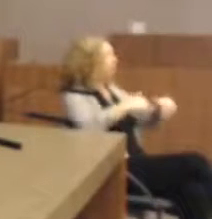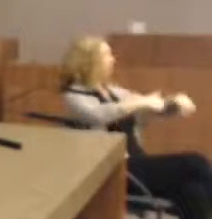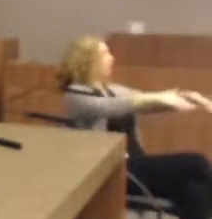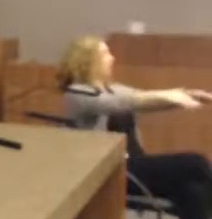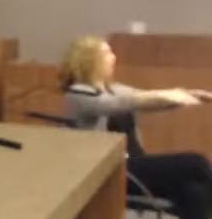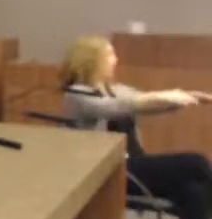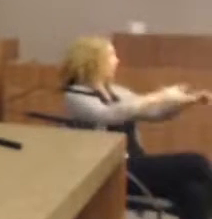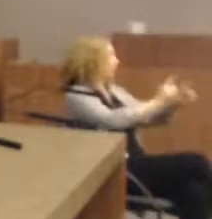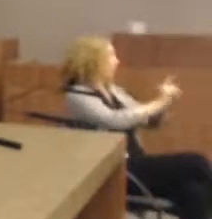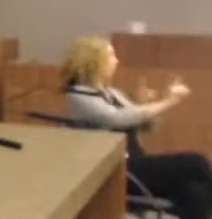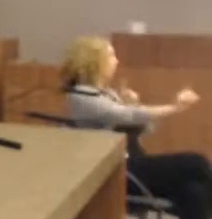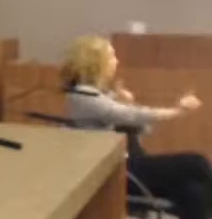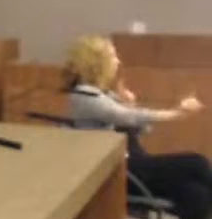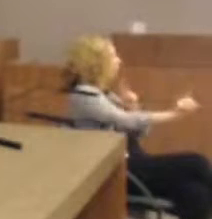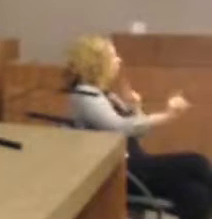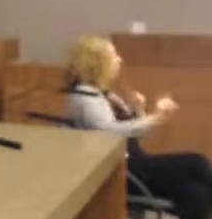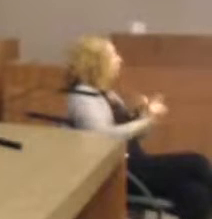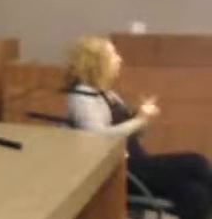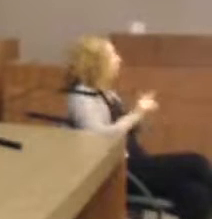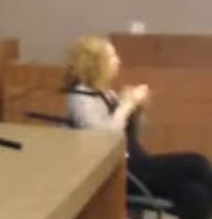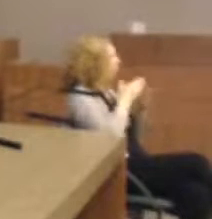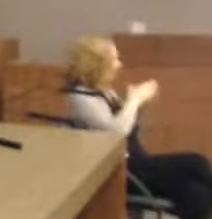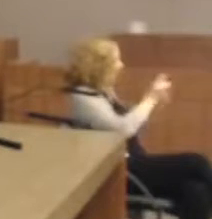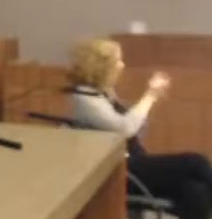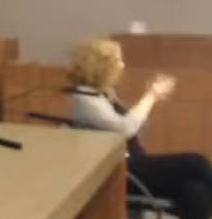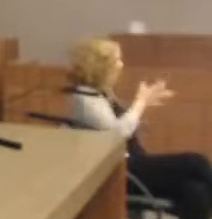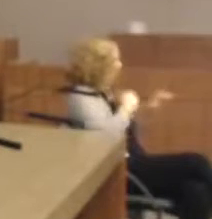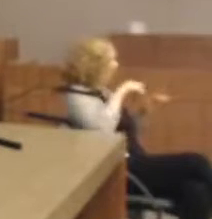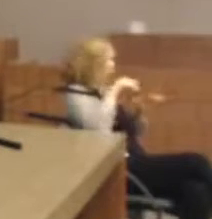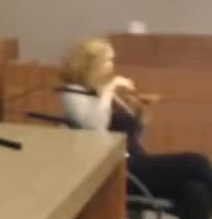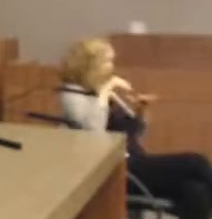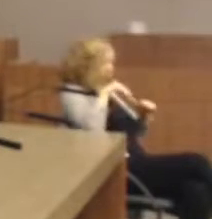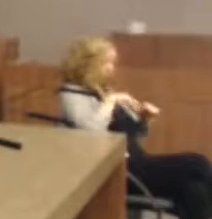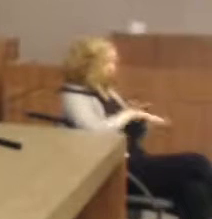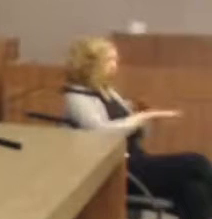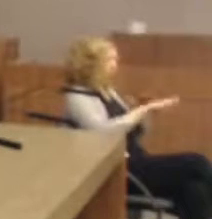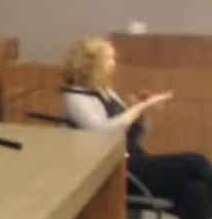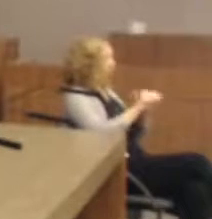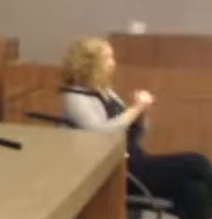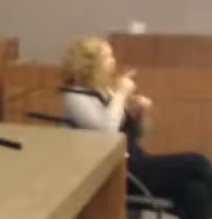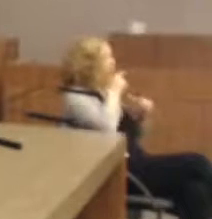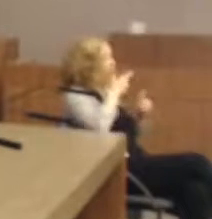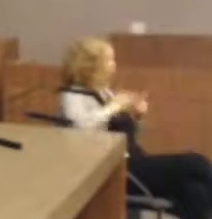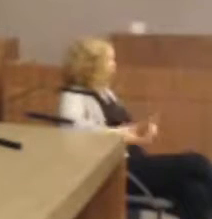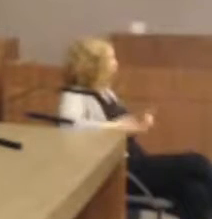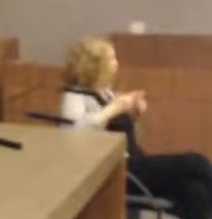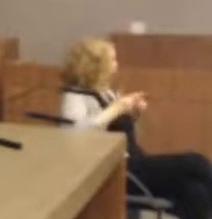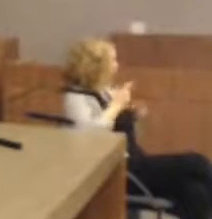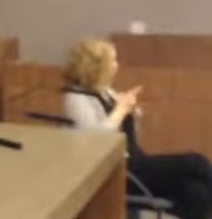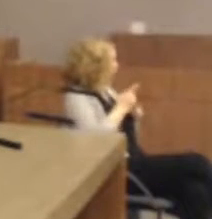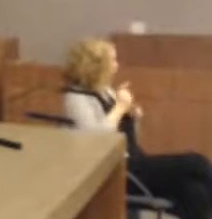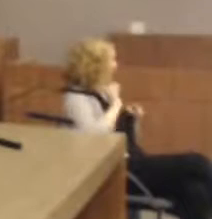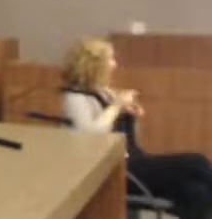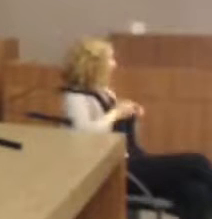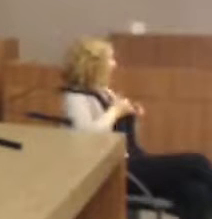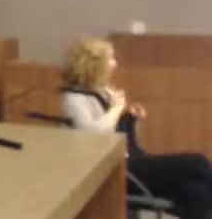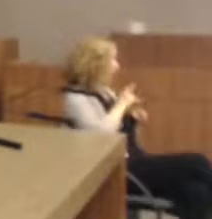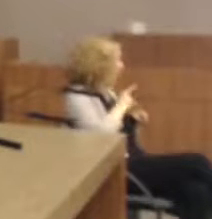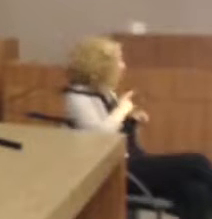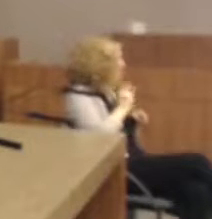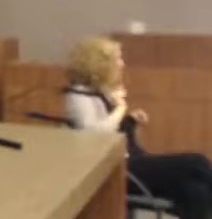trauma, you know, we all walk into trauma with who we are. Our disposition,